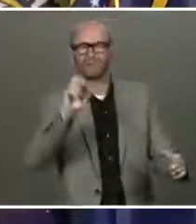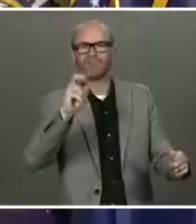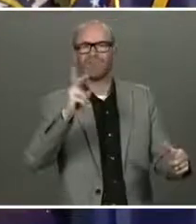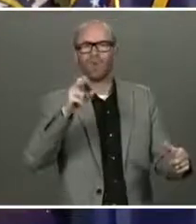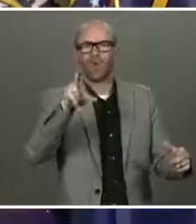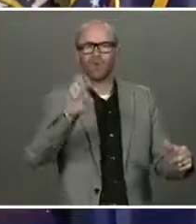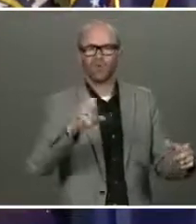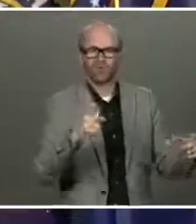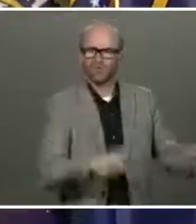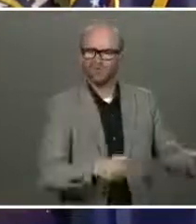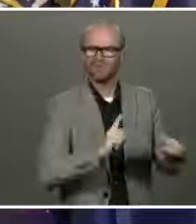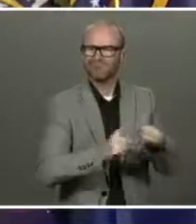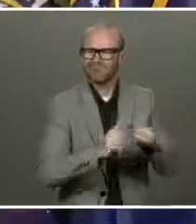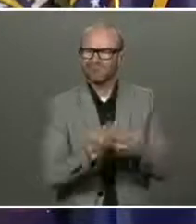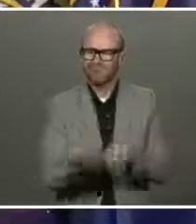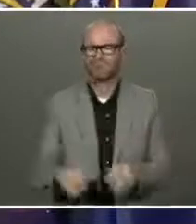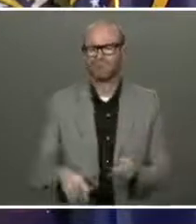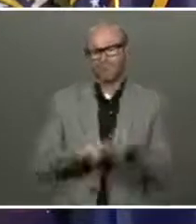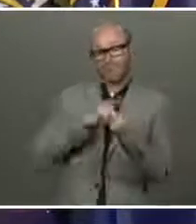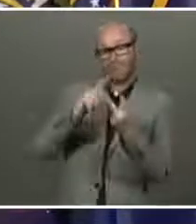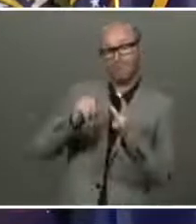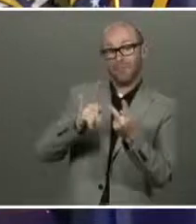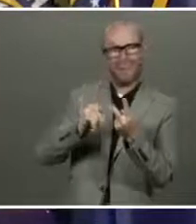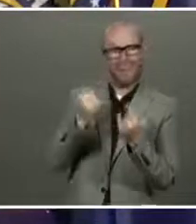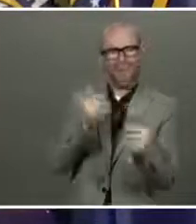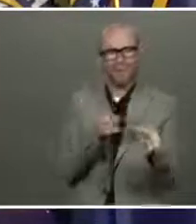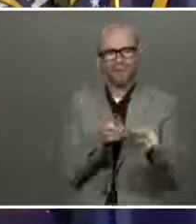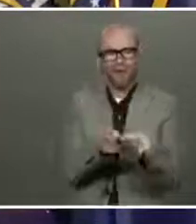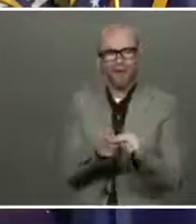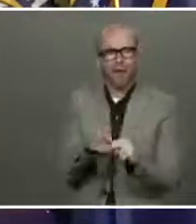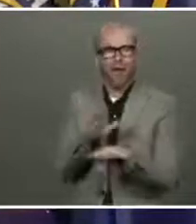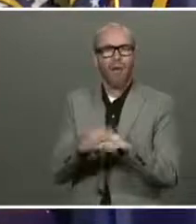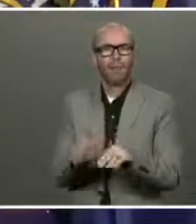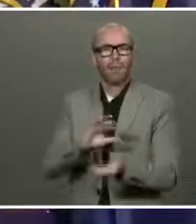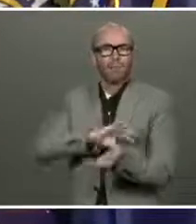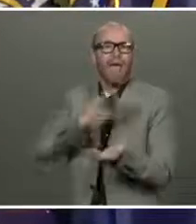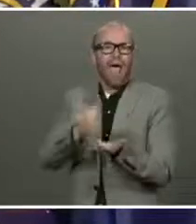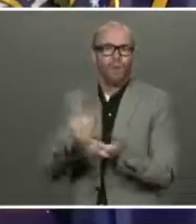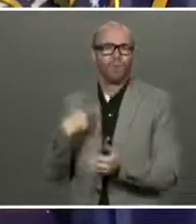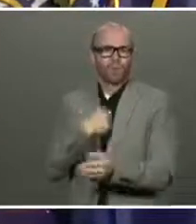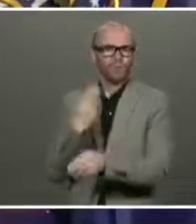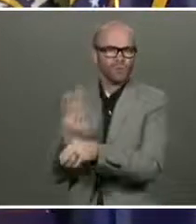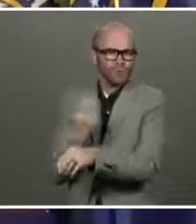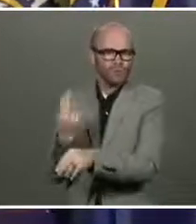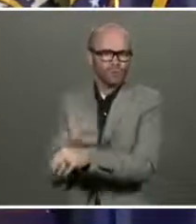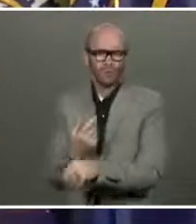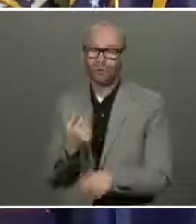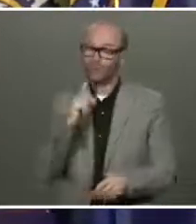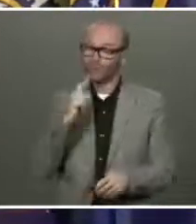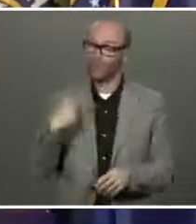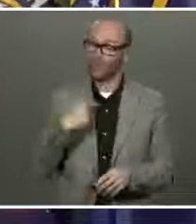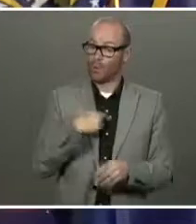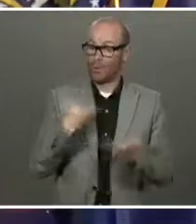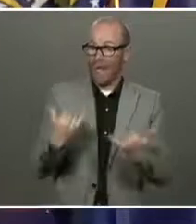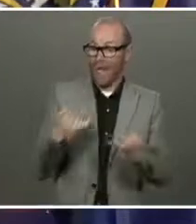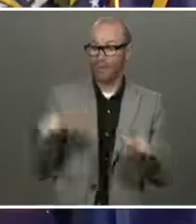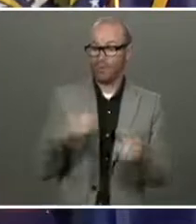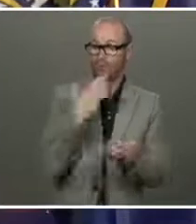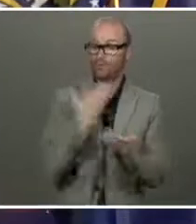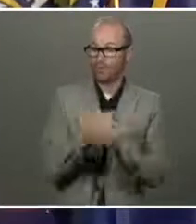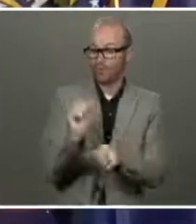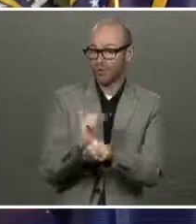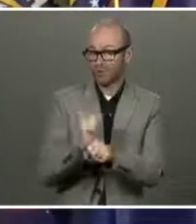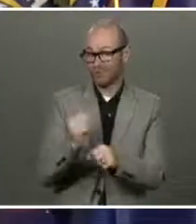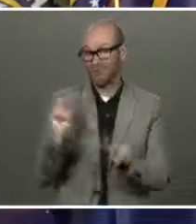way is to cut back on the amount that we use per capita, and then we can add people. We are doing a very good job this year.